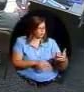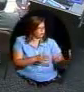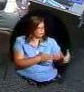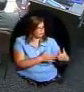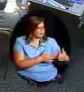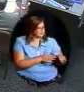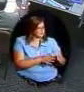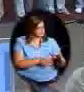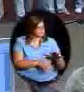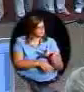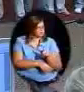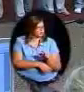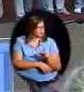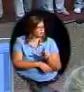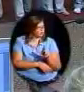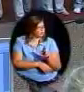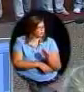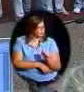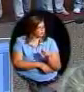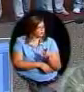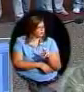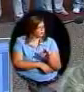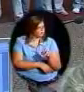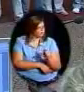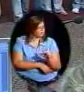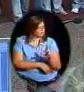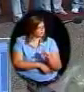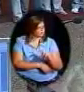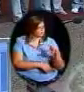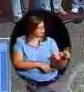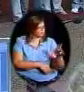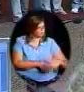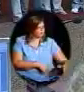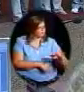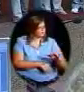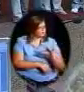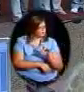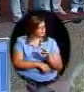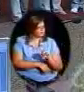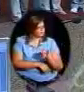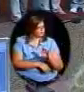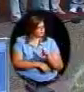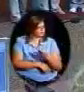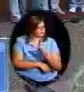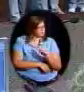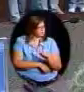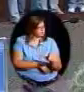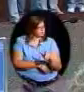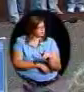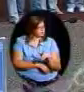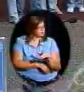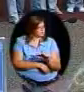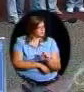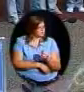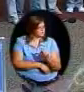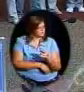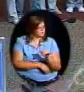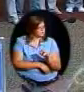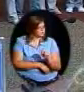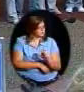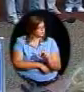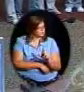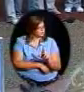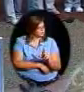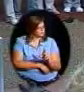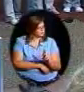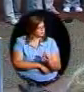Okay, Laura Vickers, our right fielder and shortstop. Michelle Ingalls an outfielder as well as infielder, utility player.